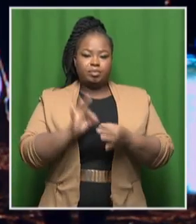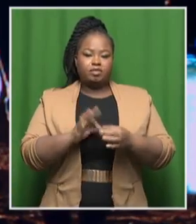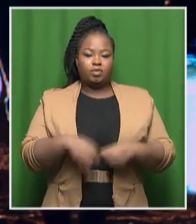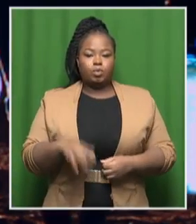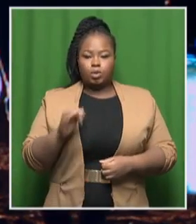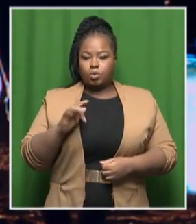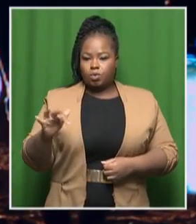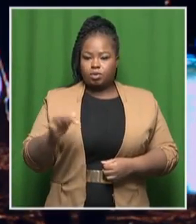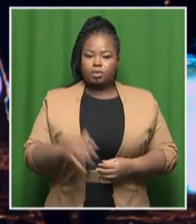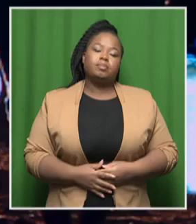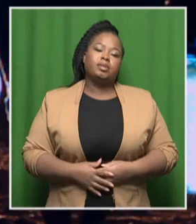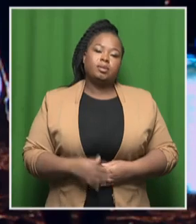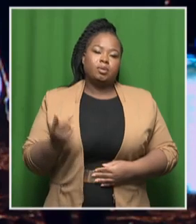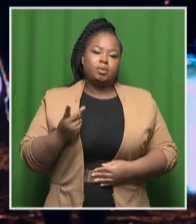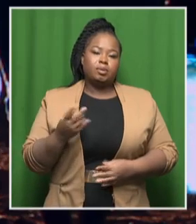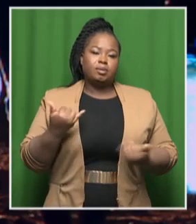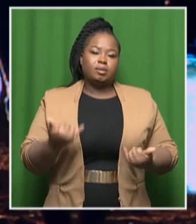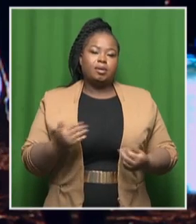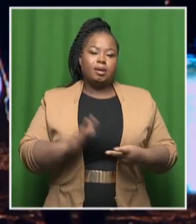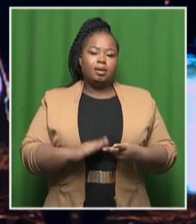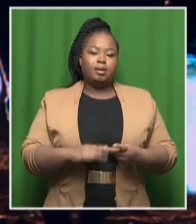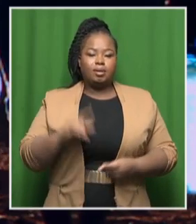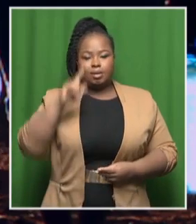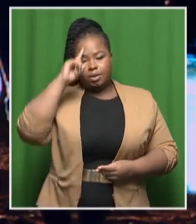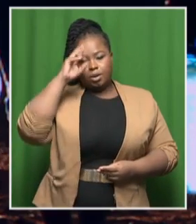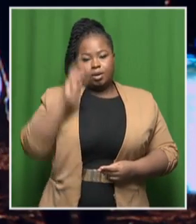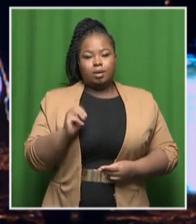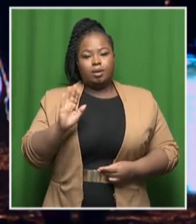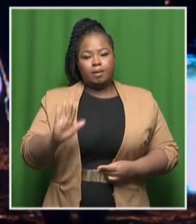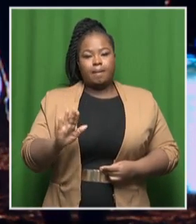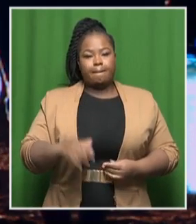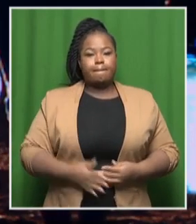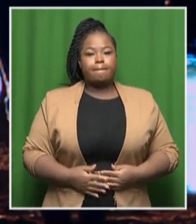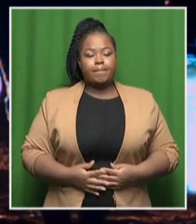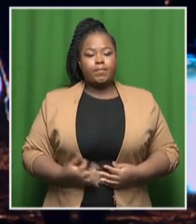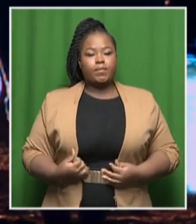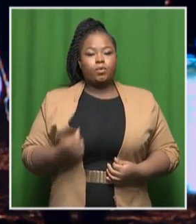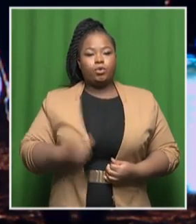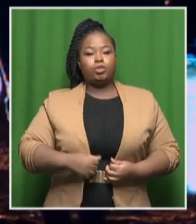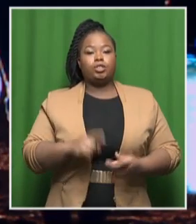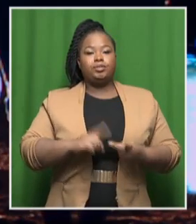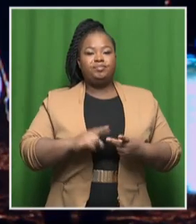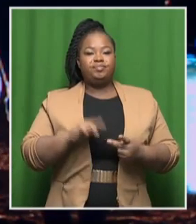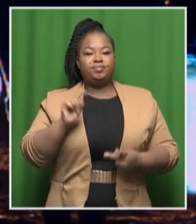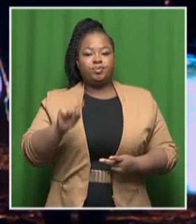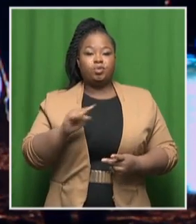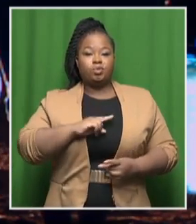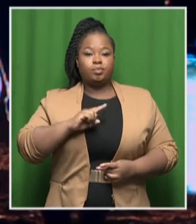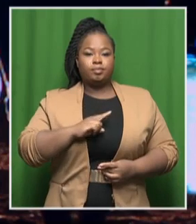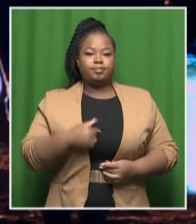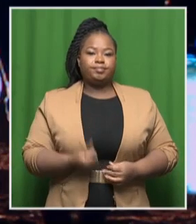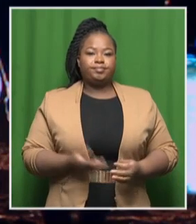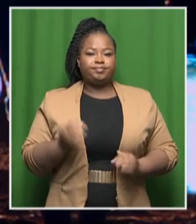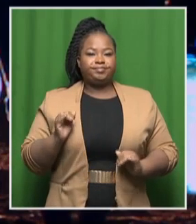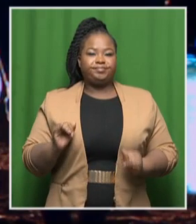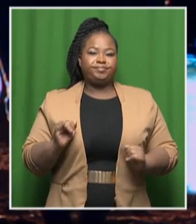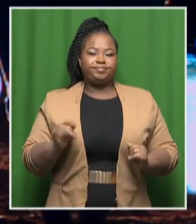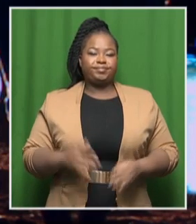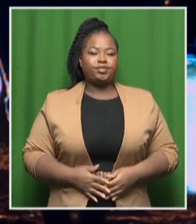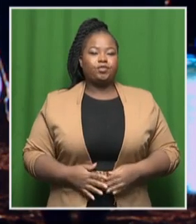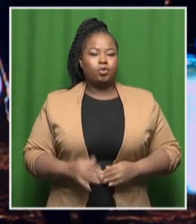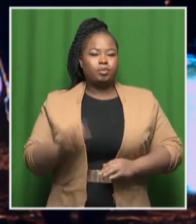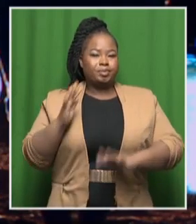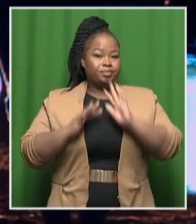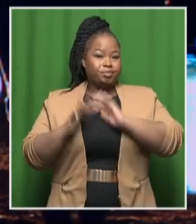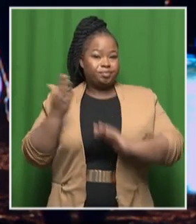that's, of course, where we lead to the Nelson Mandela Bay Metro. This recently slipped from the grasp of a historical